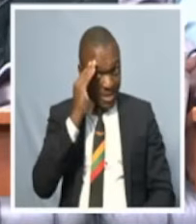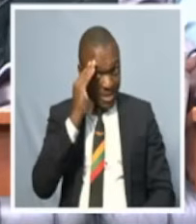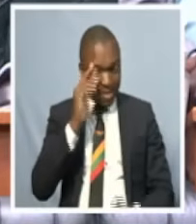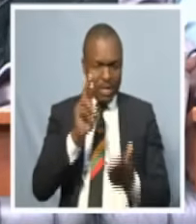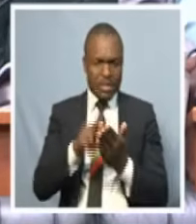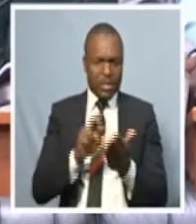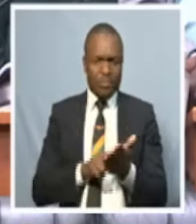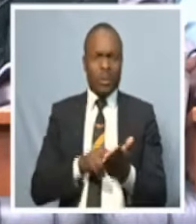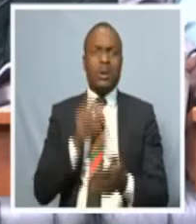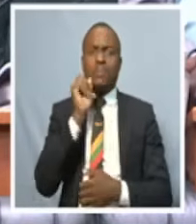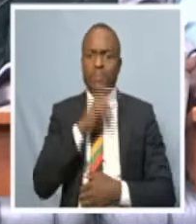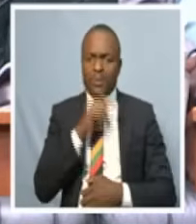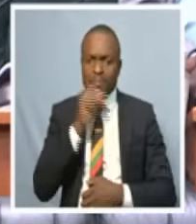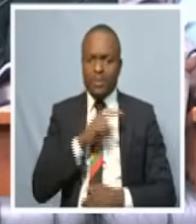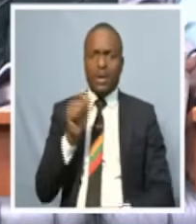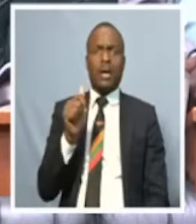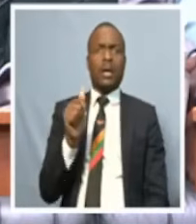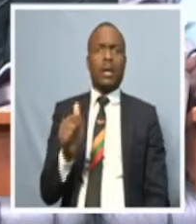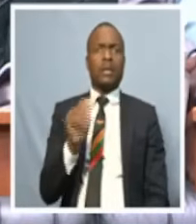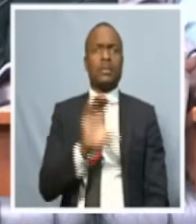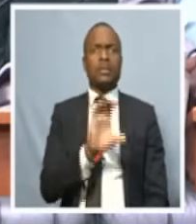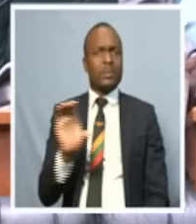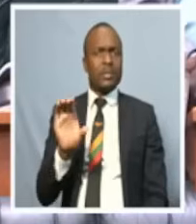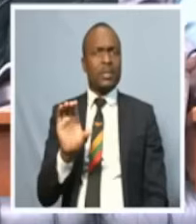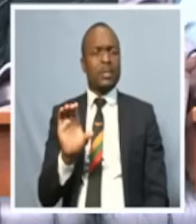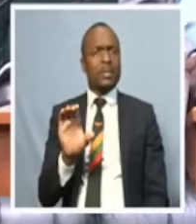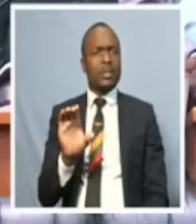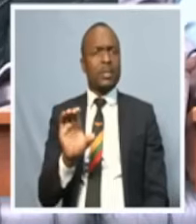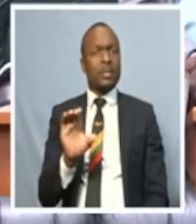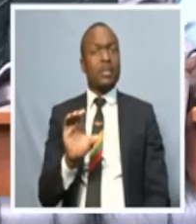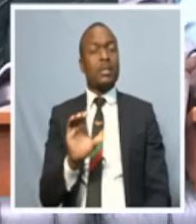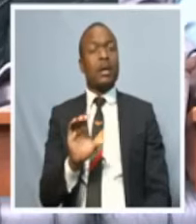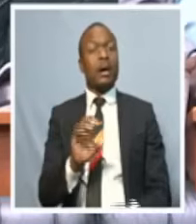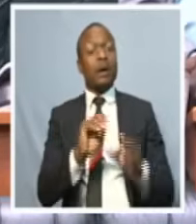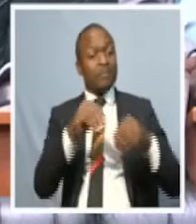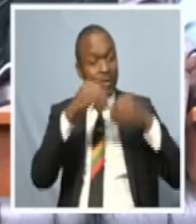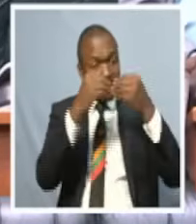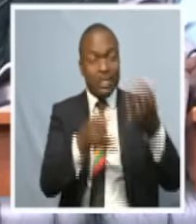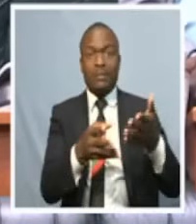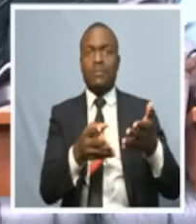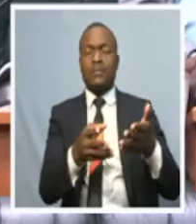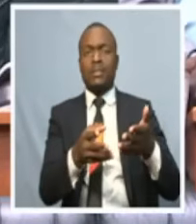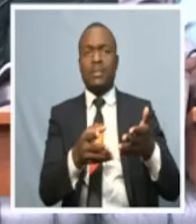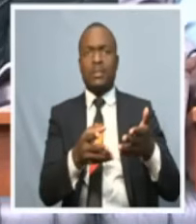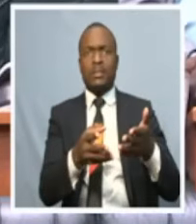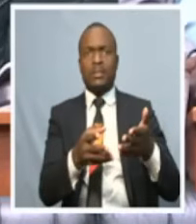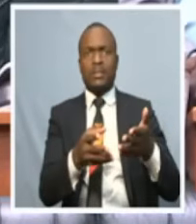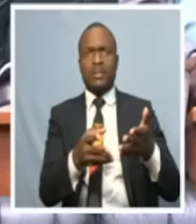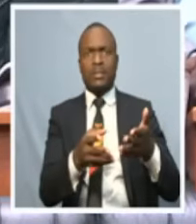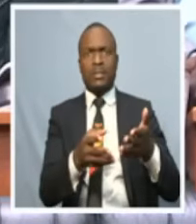false. The ACC have published a statement